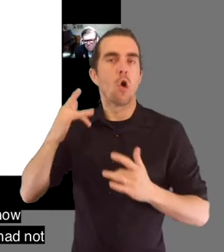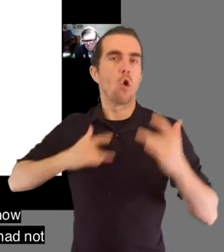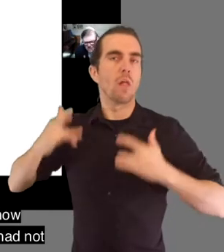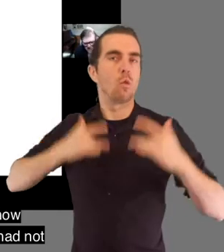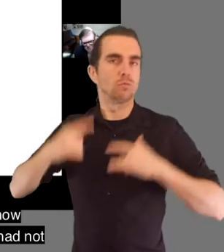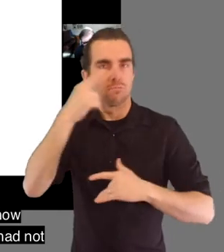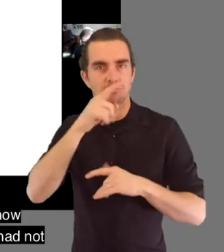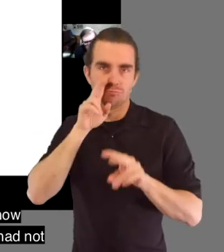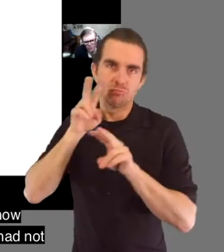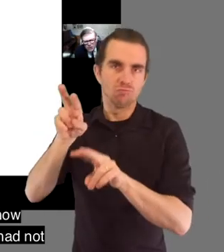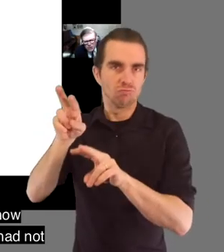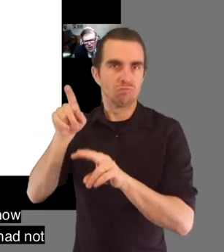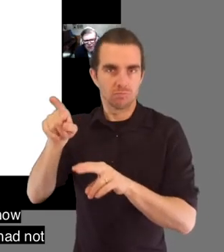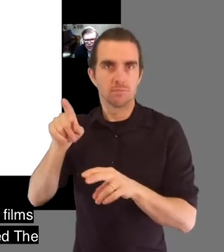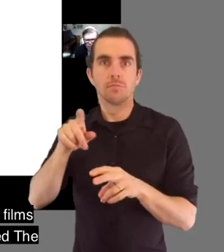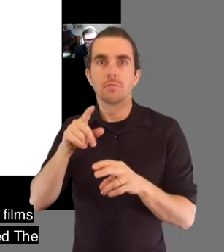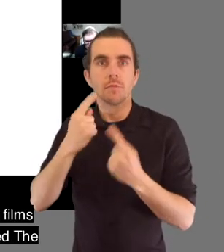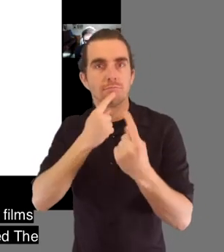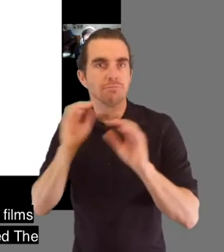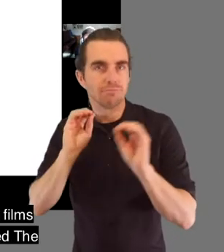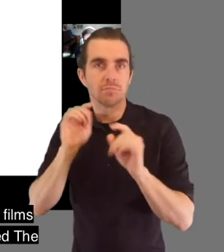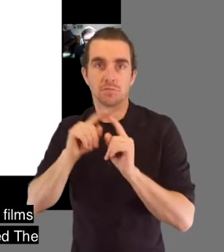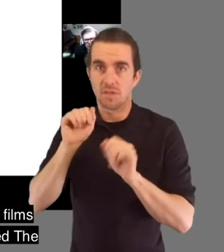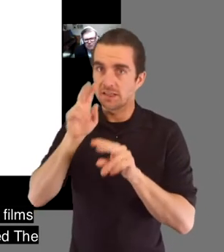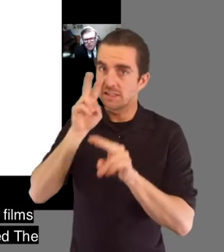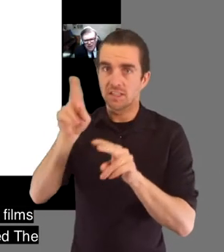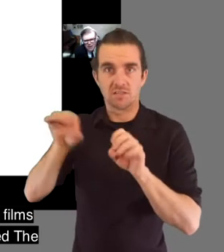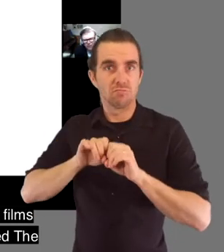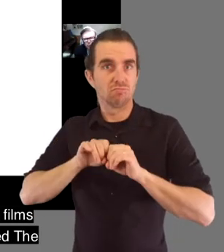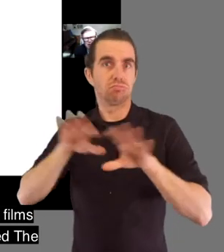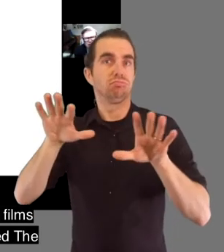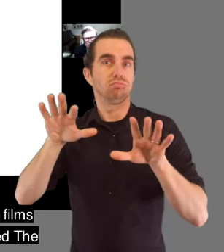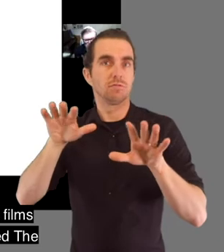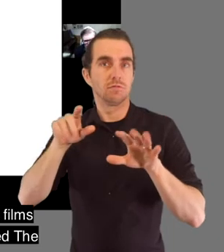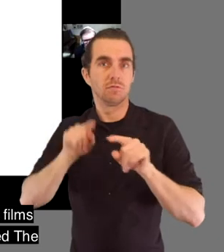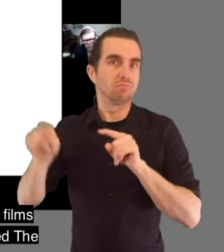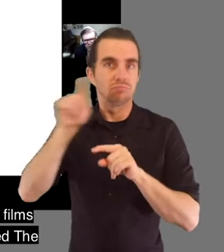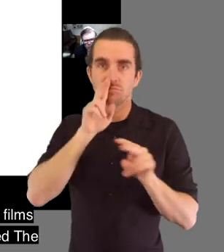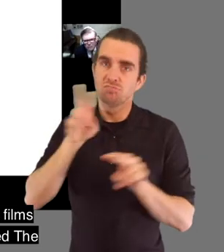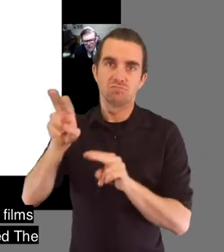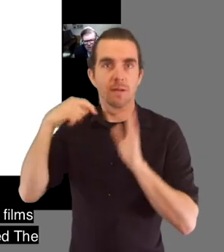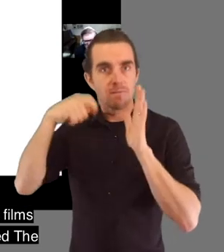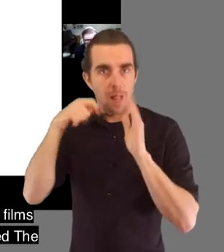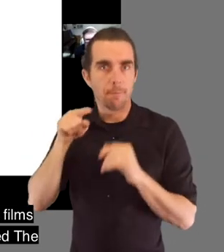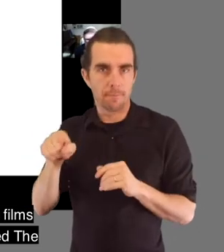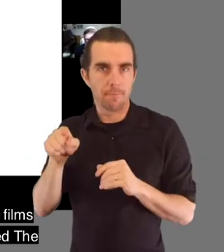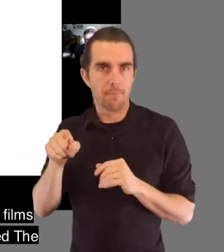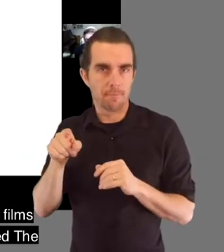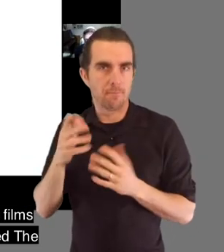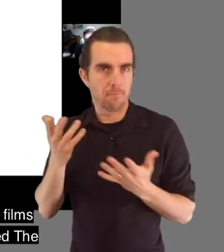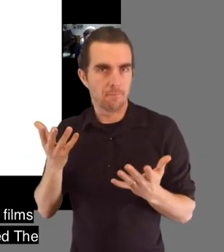the cinema in Hollywood still hadn't got the talkies, but it was sending films out around the world.